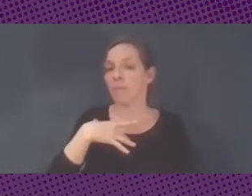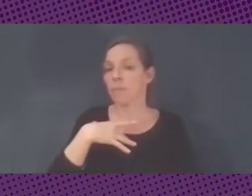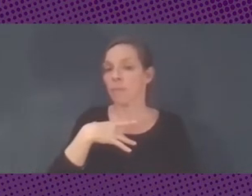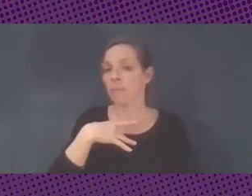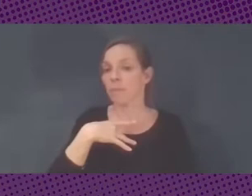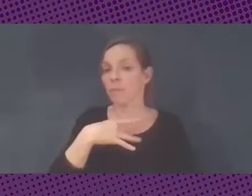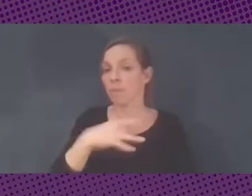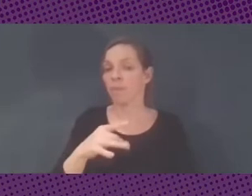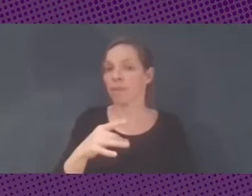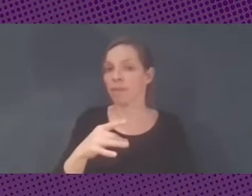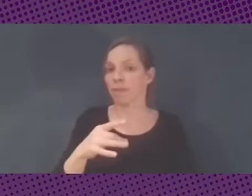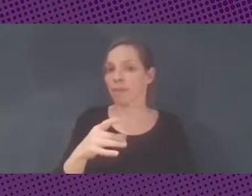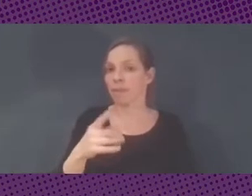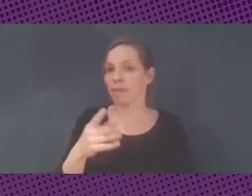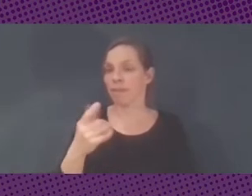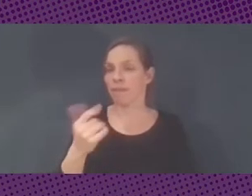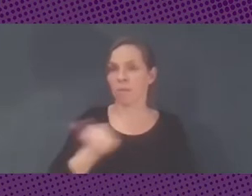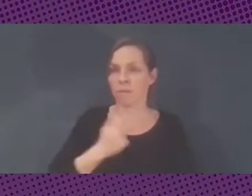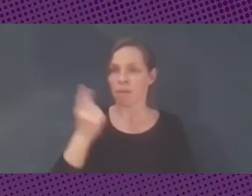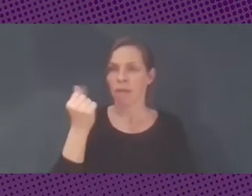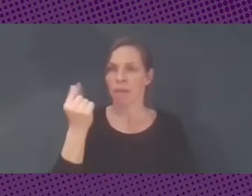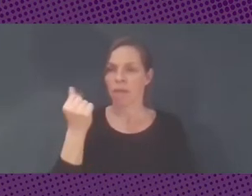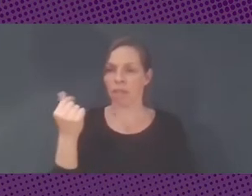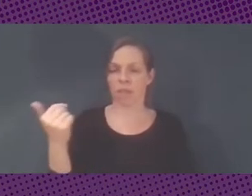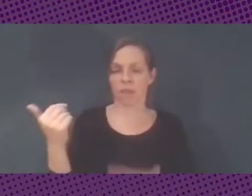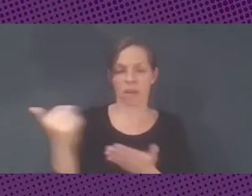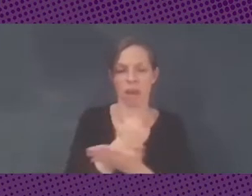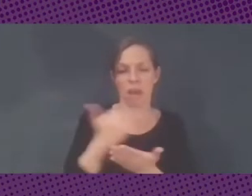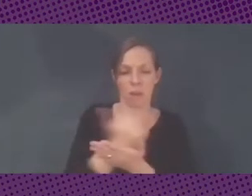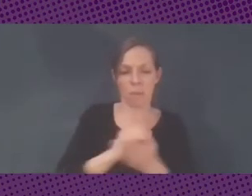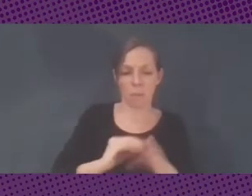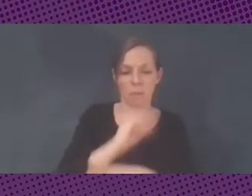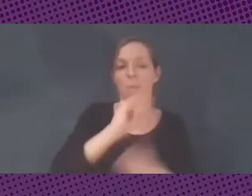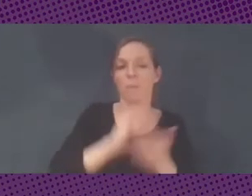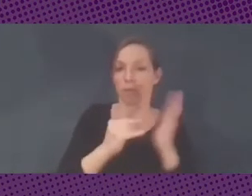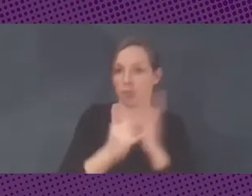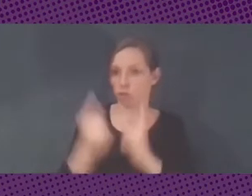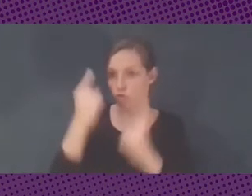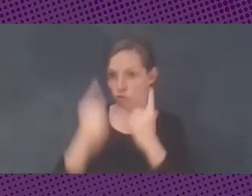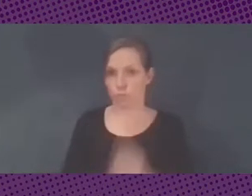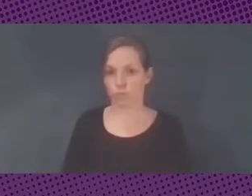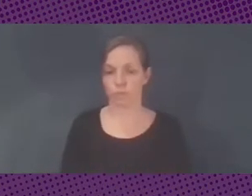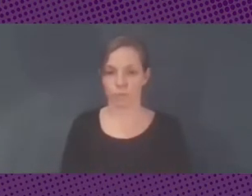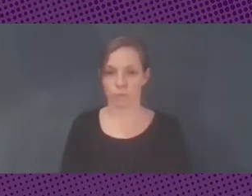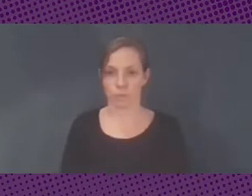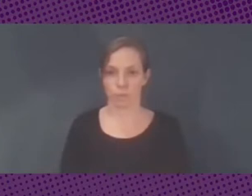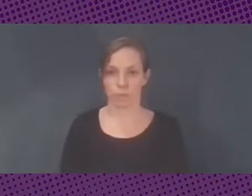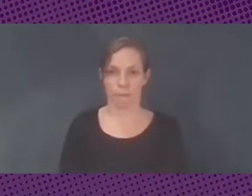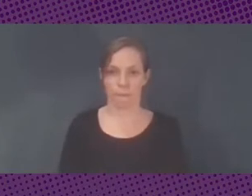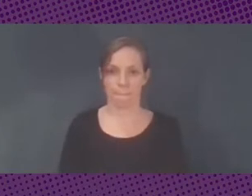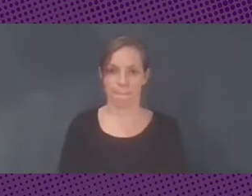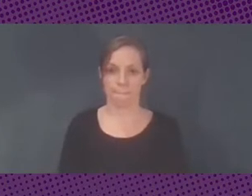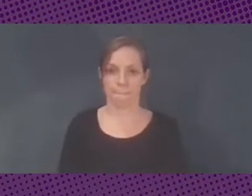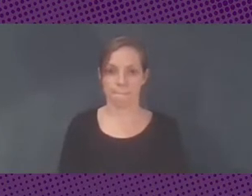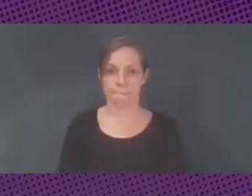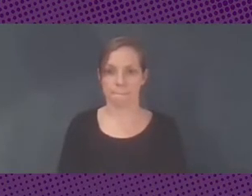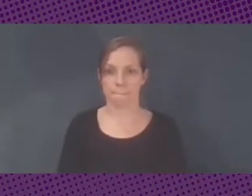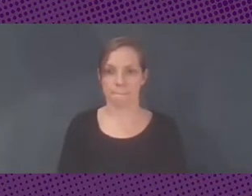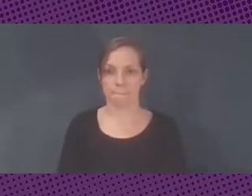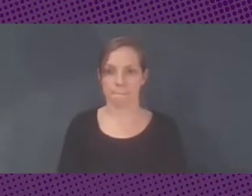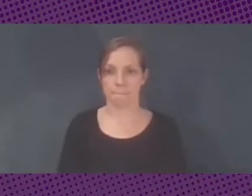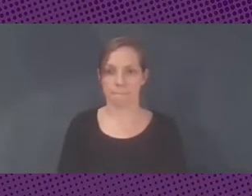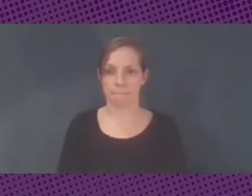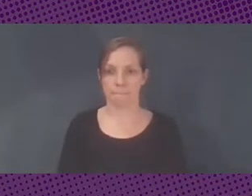development projects in the Global South. And this is, I will argue, of course, we